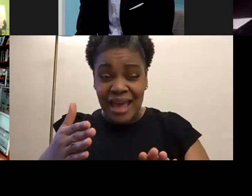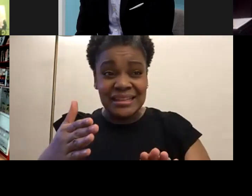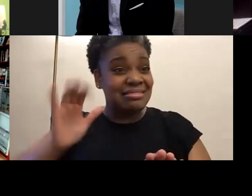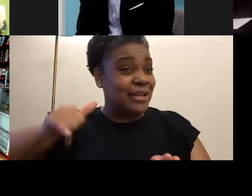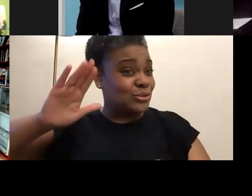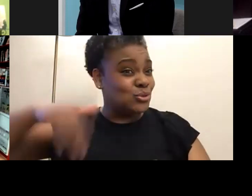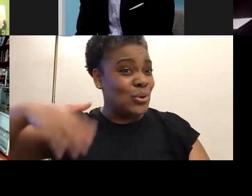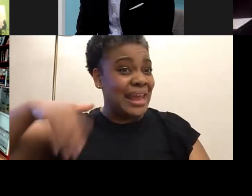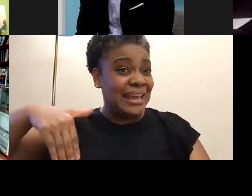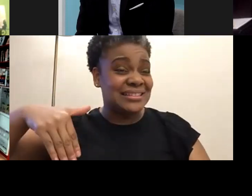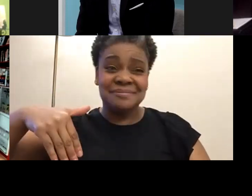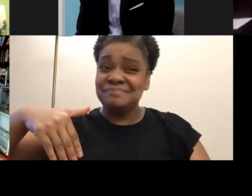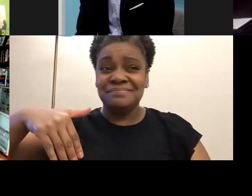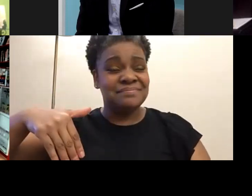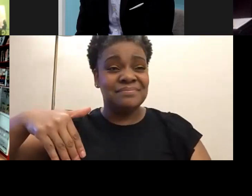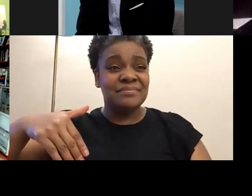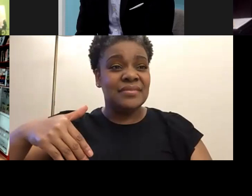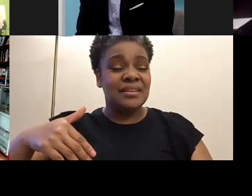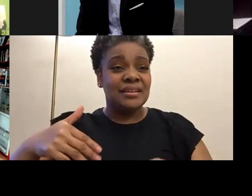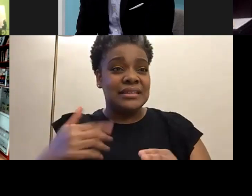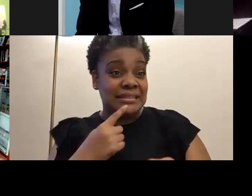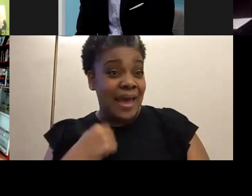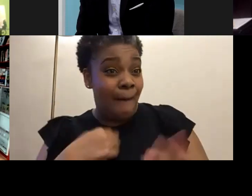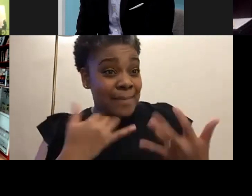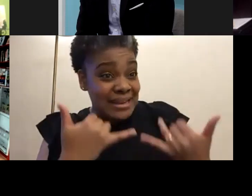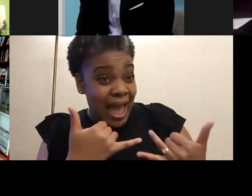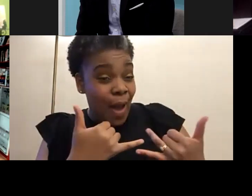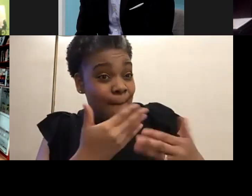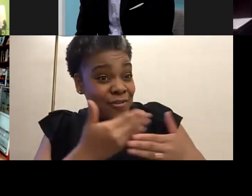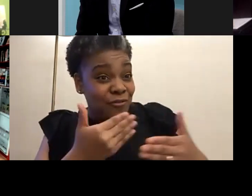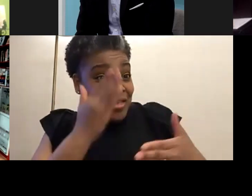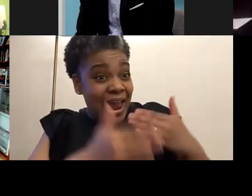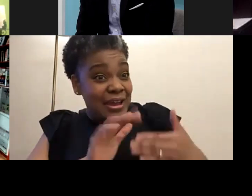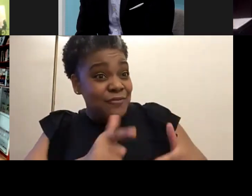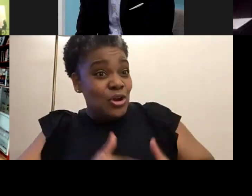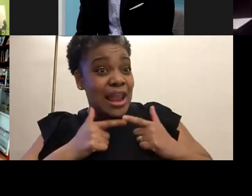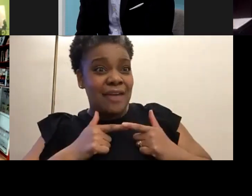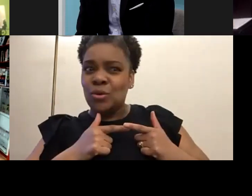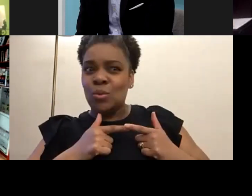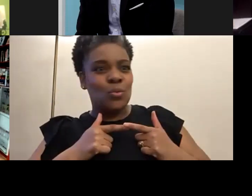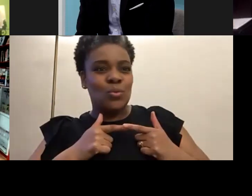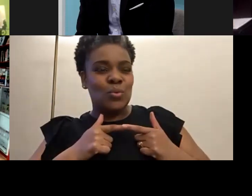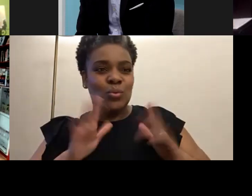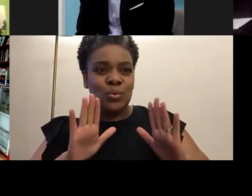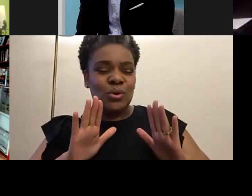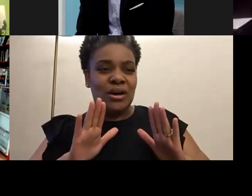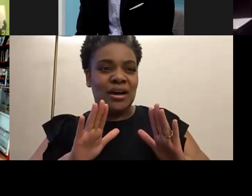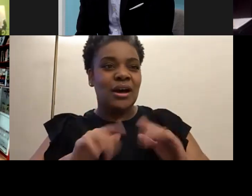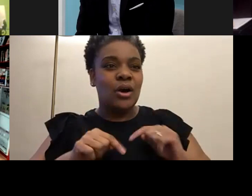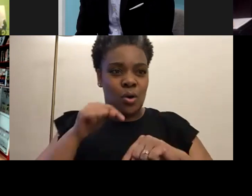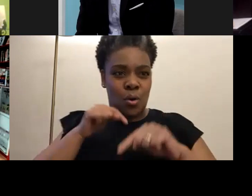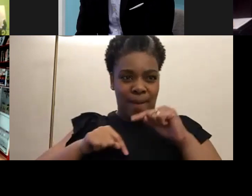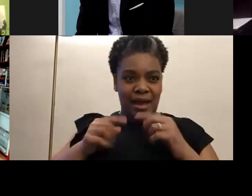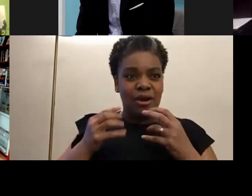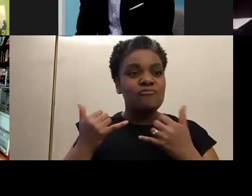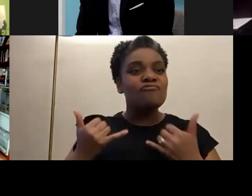me, what you want at the end of your life or who to talk to or what your medical conditions are. And so right now you should be documenting all that and putting it in